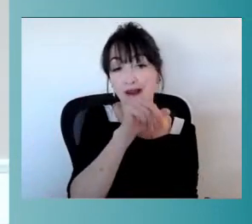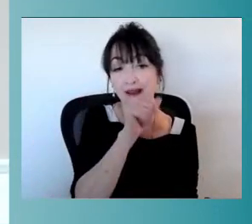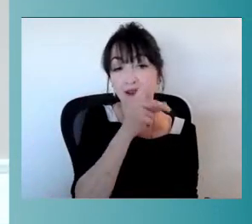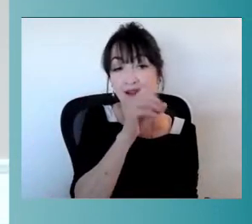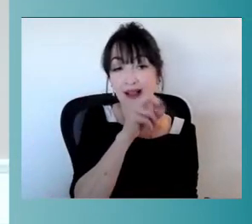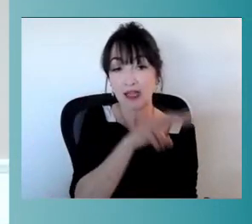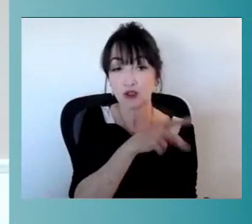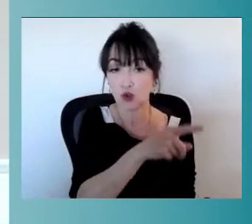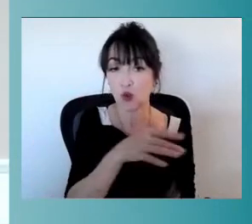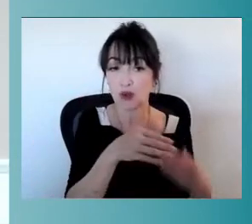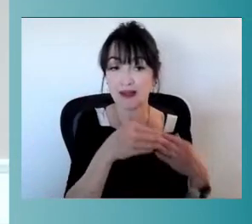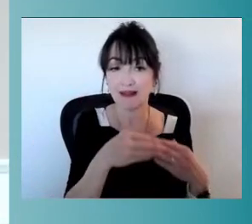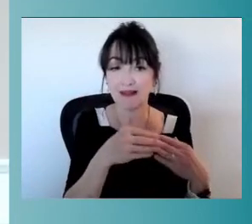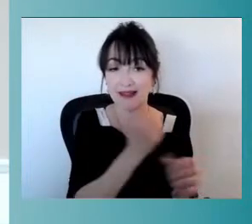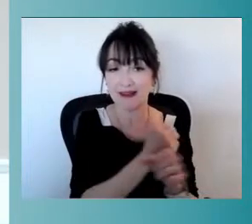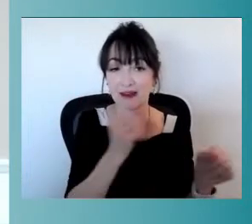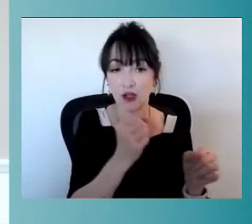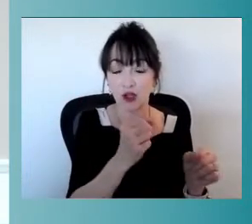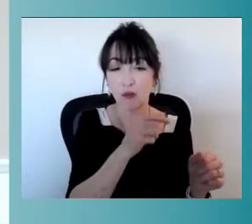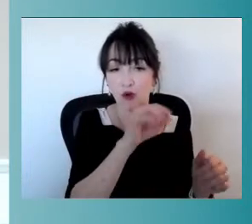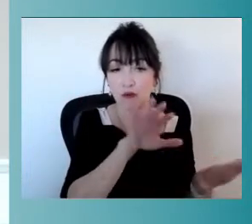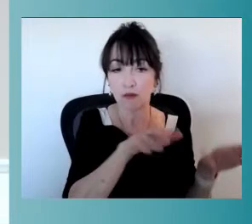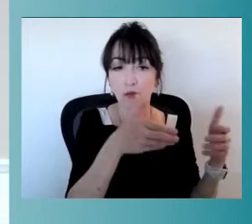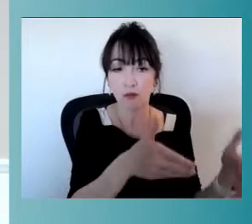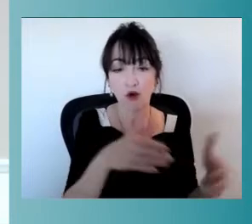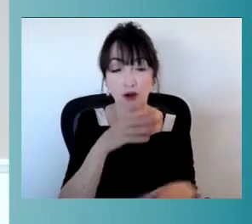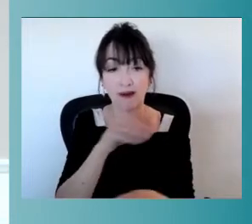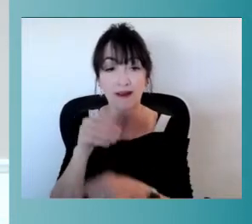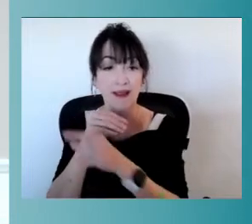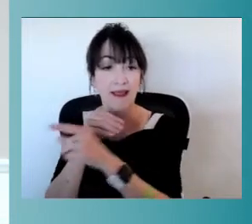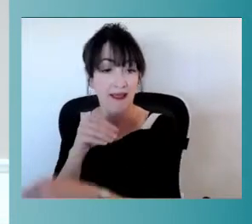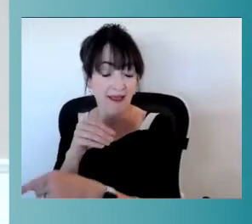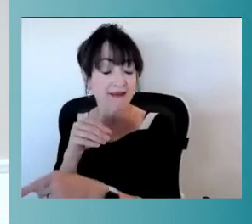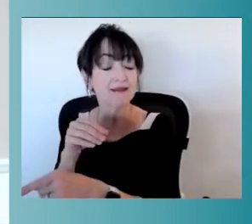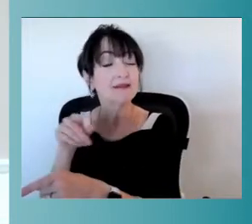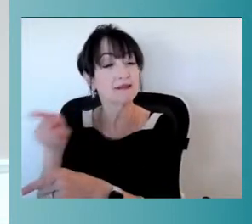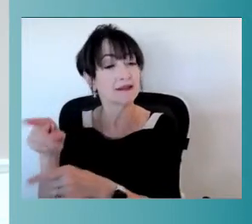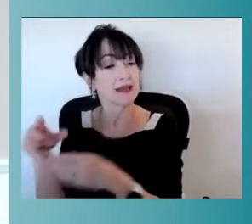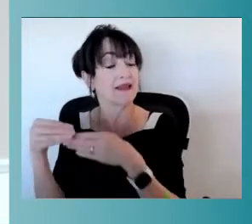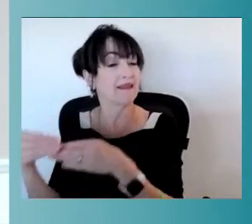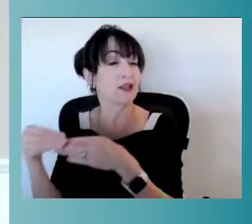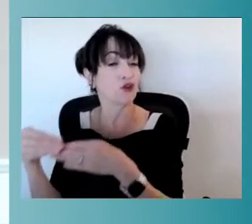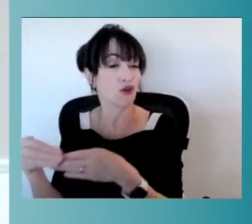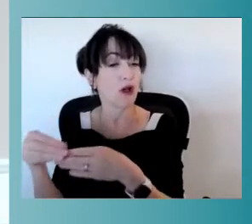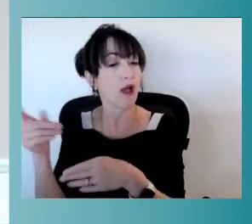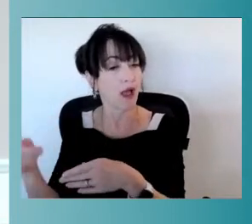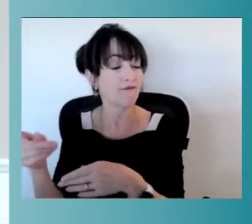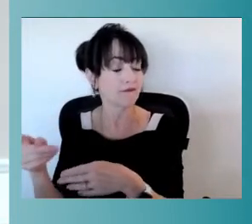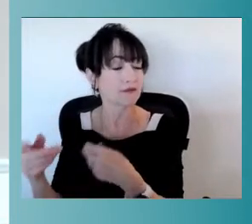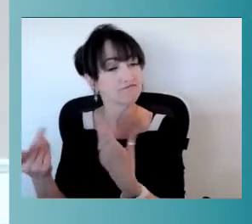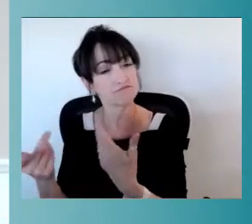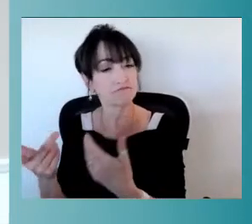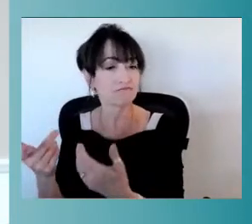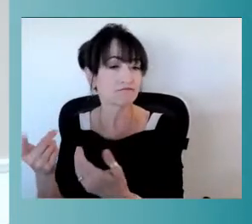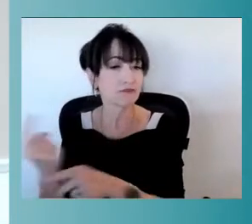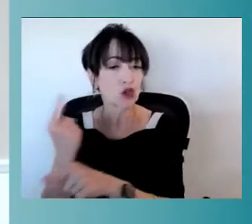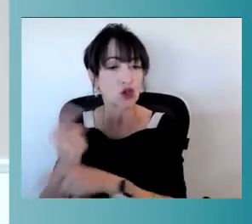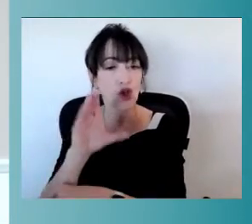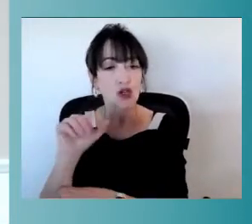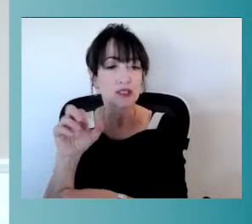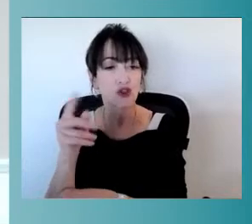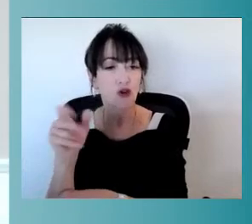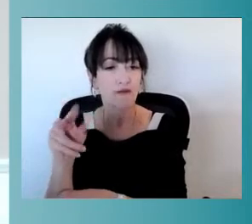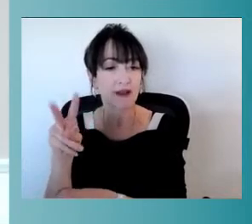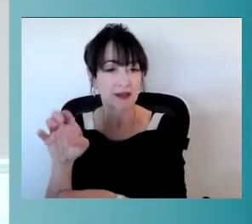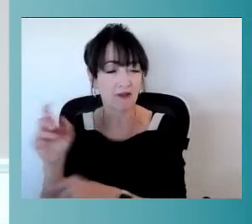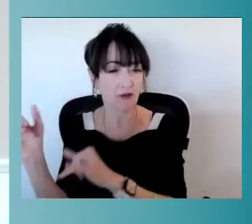Liberal Party, and Benjamin Disraeli, leader of the Conservative Party. Needless to say, they were rivals, serving as Britain's prime